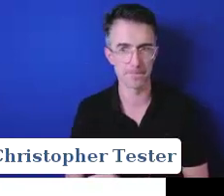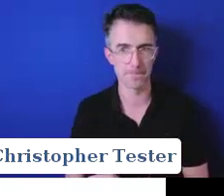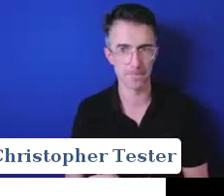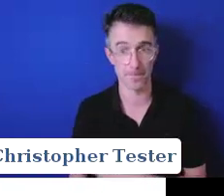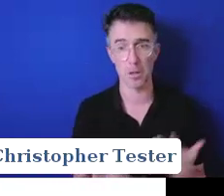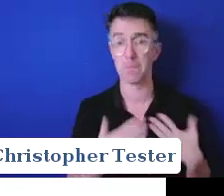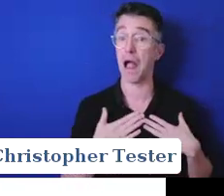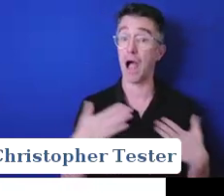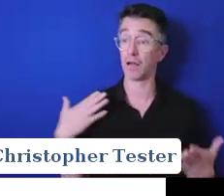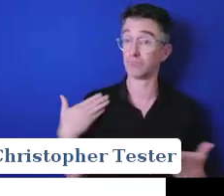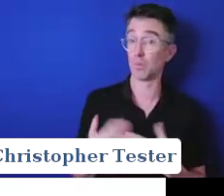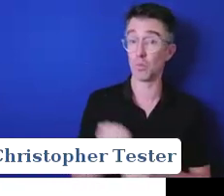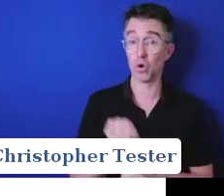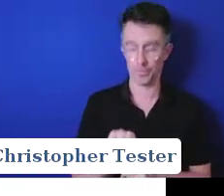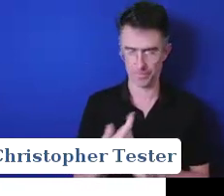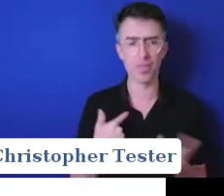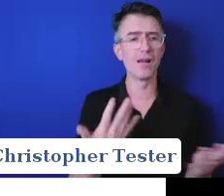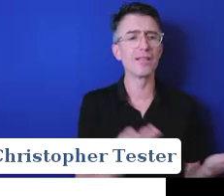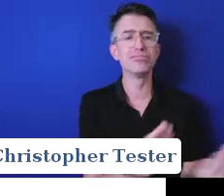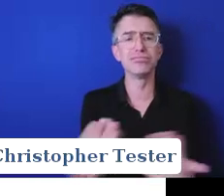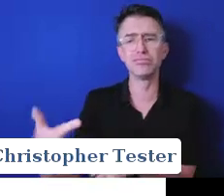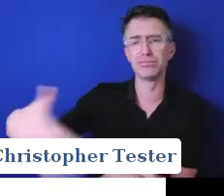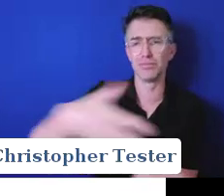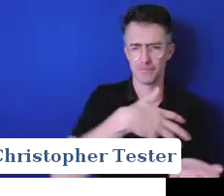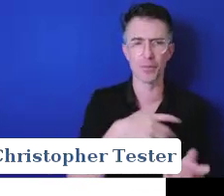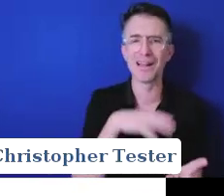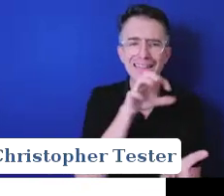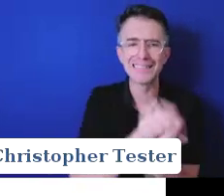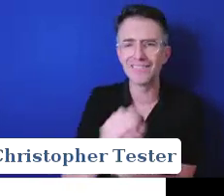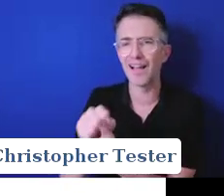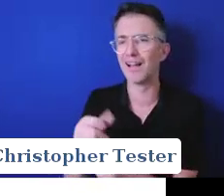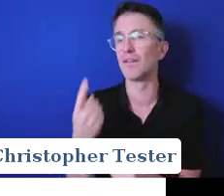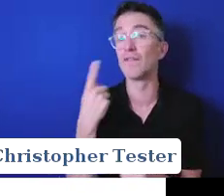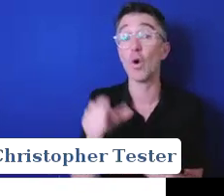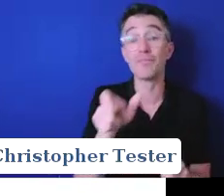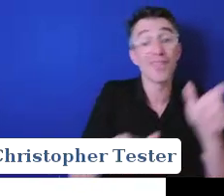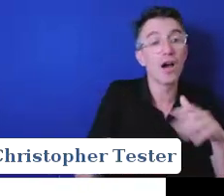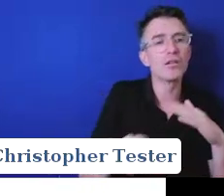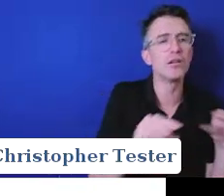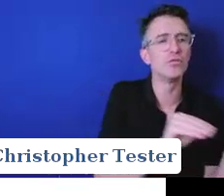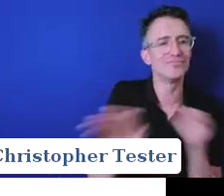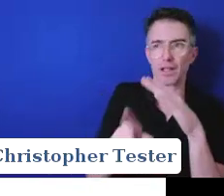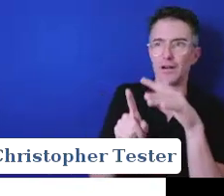identification for refugees household. Founded in partnership